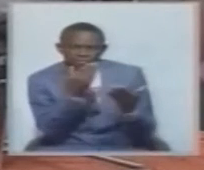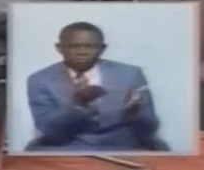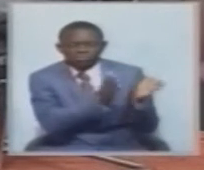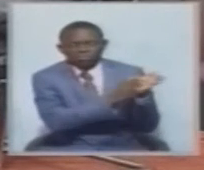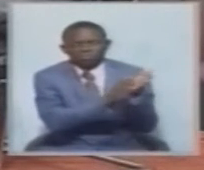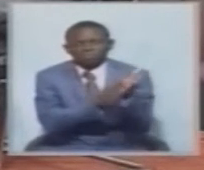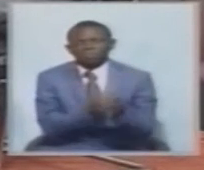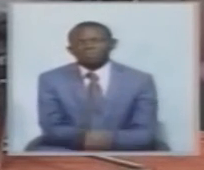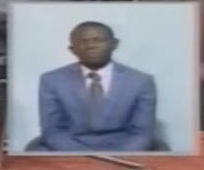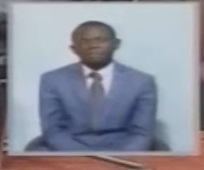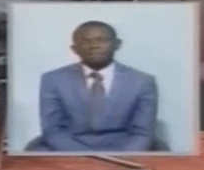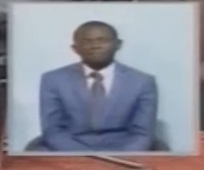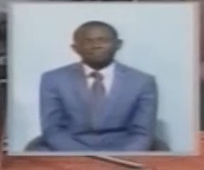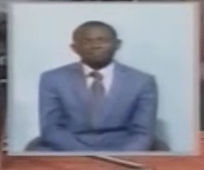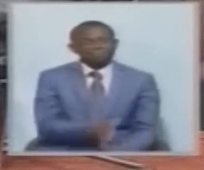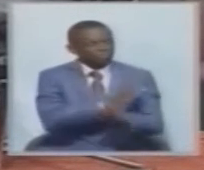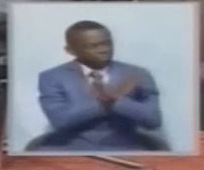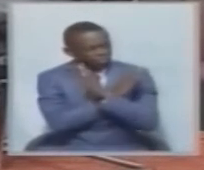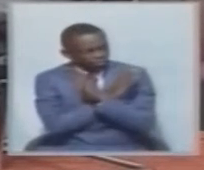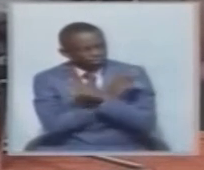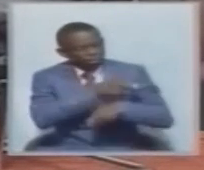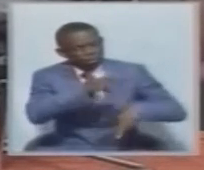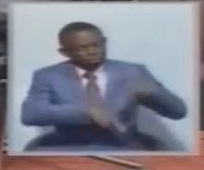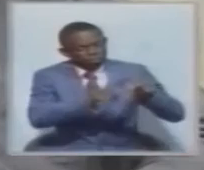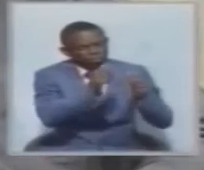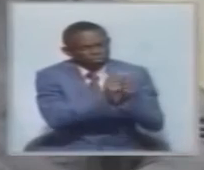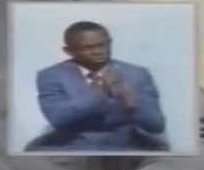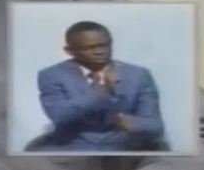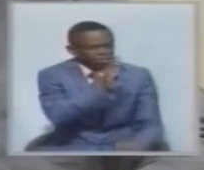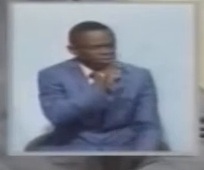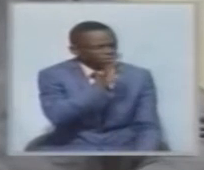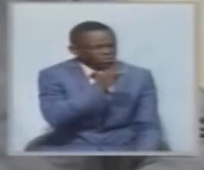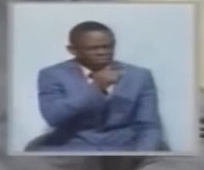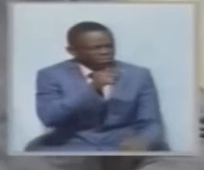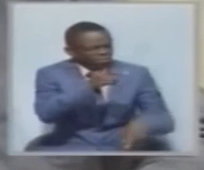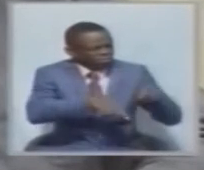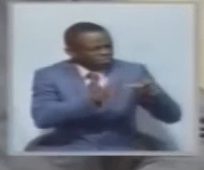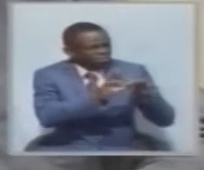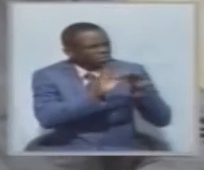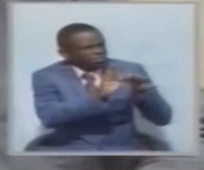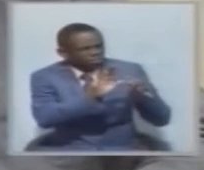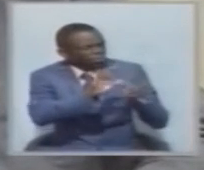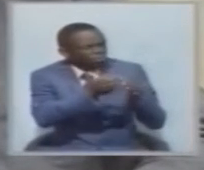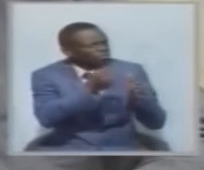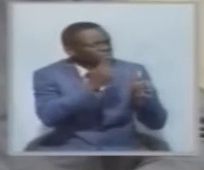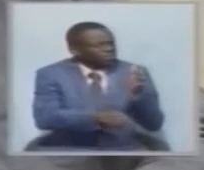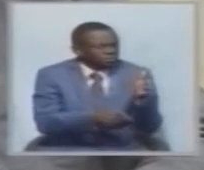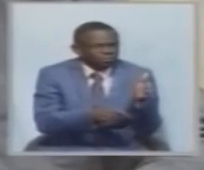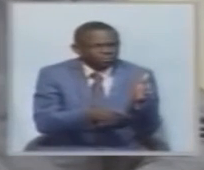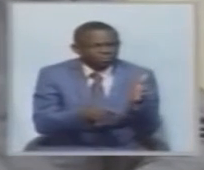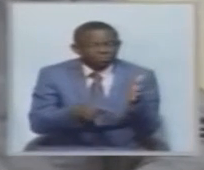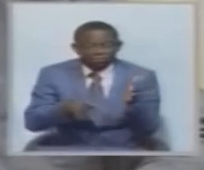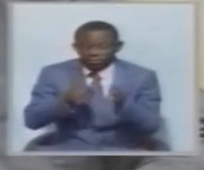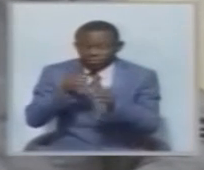would you describe the relationship currently? Well, I would say that the relationship is good or fantastic,